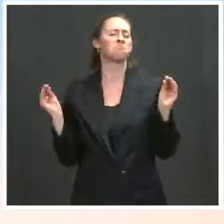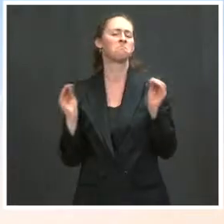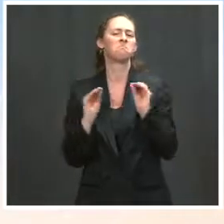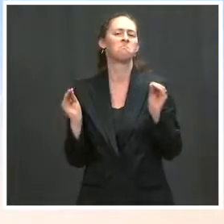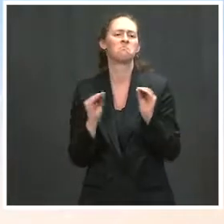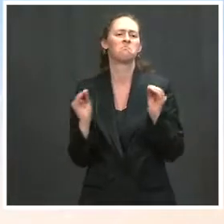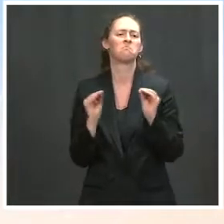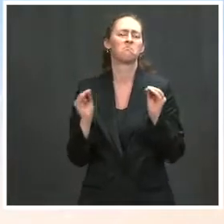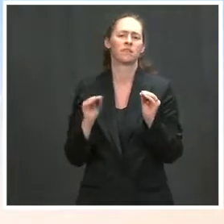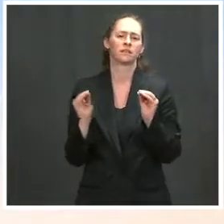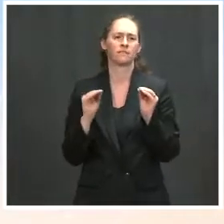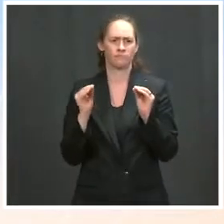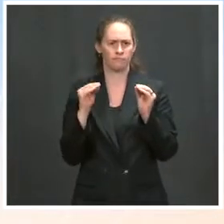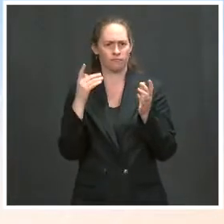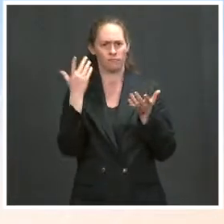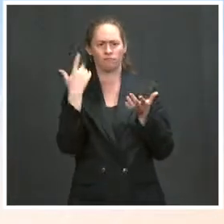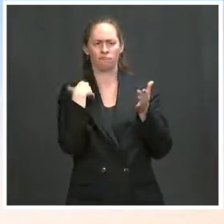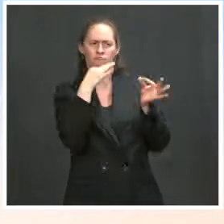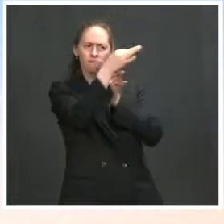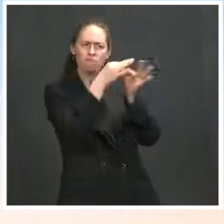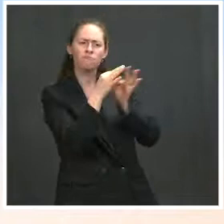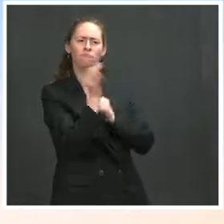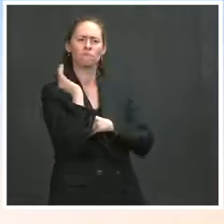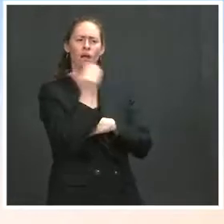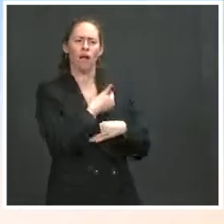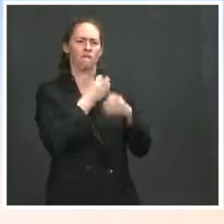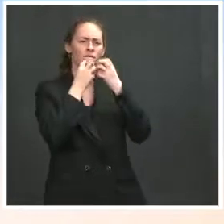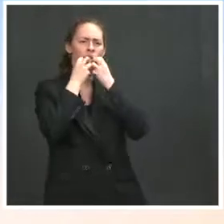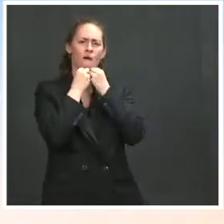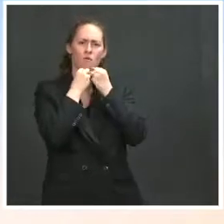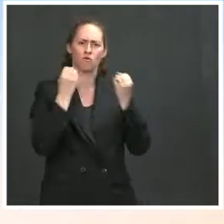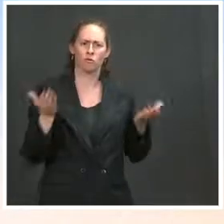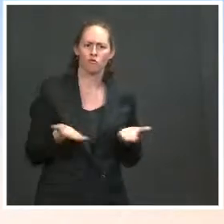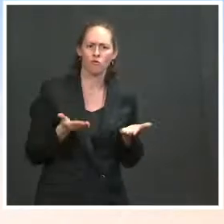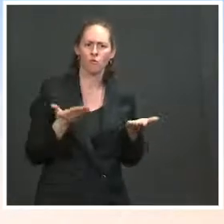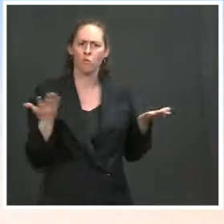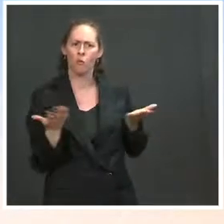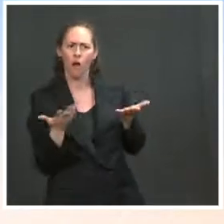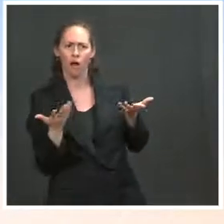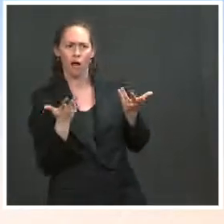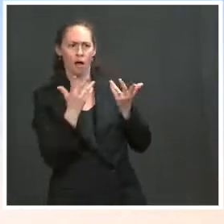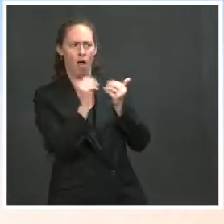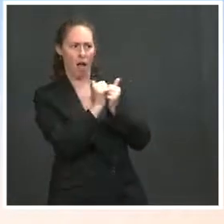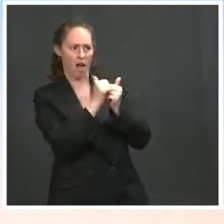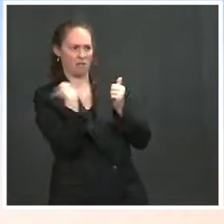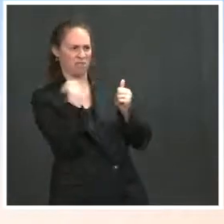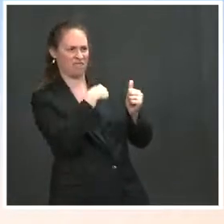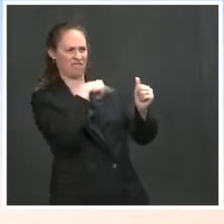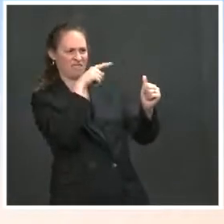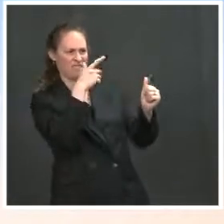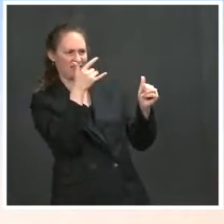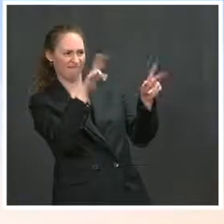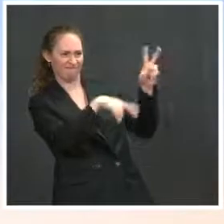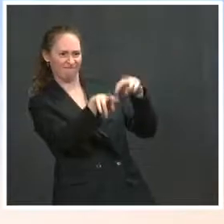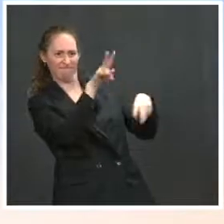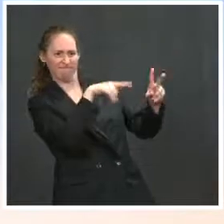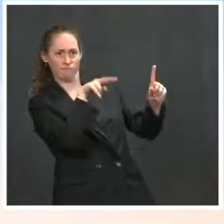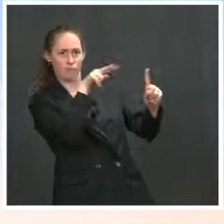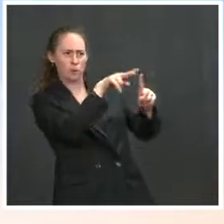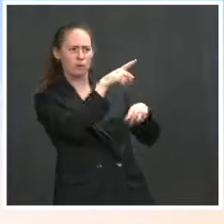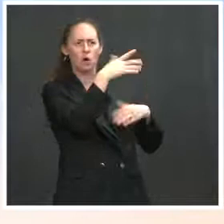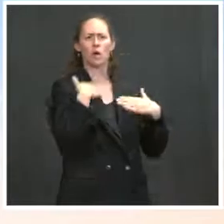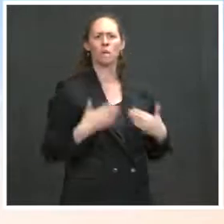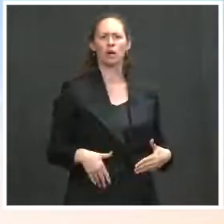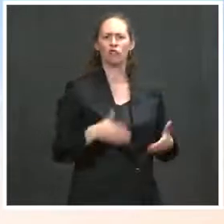our values and what's important to this country and how we see us moving forward when we talk about,